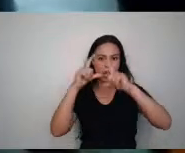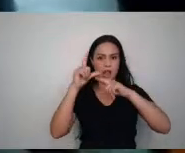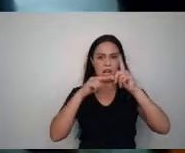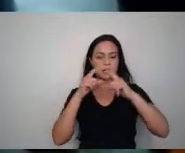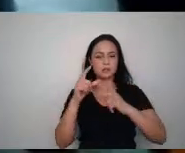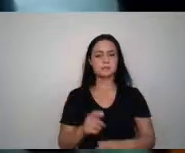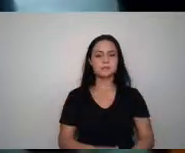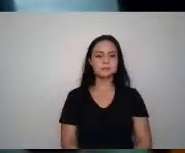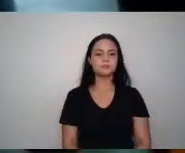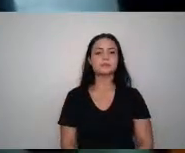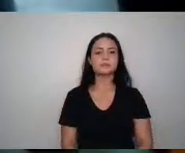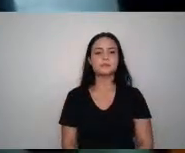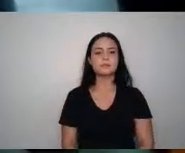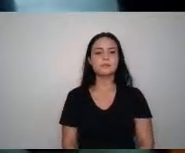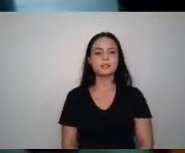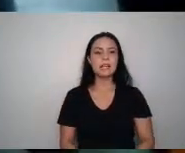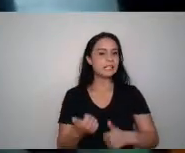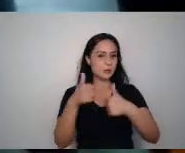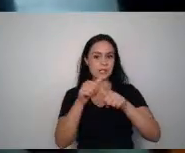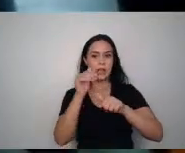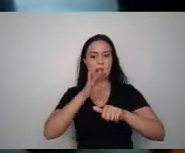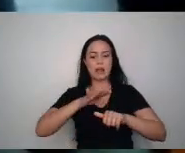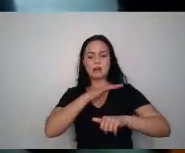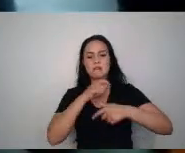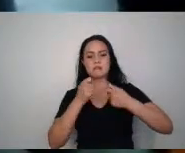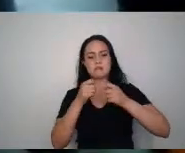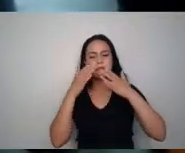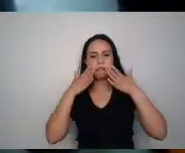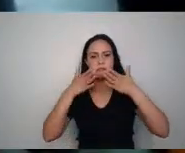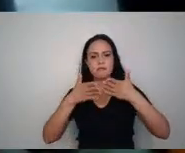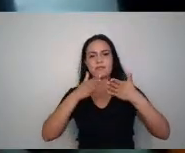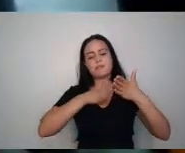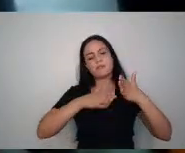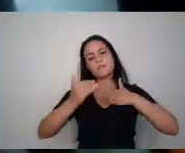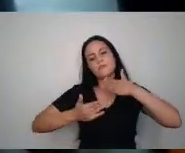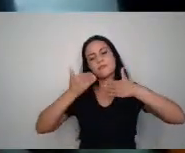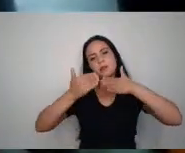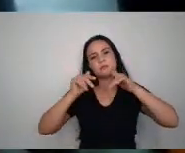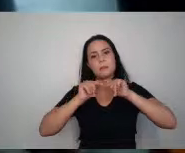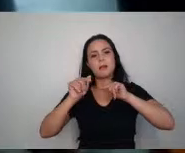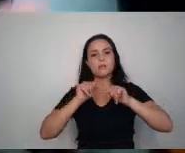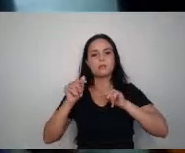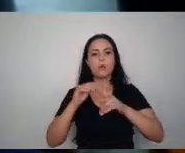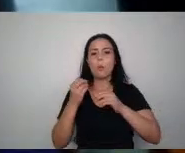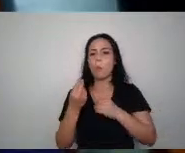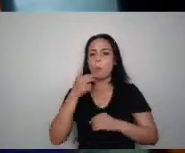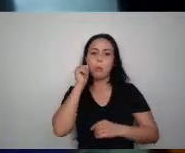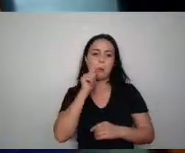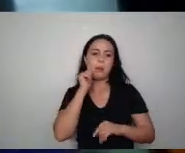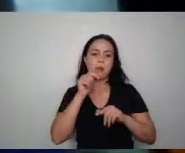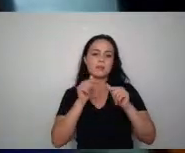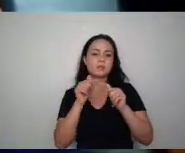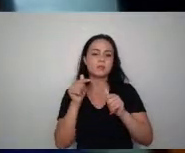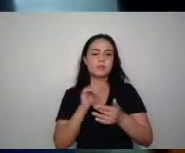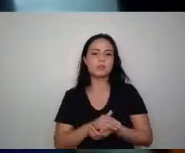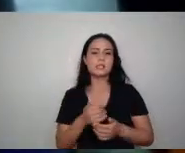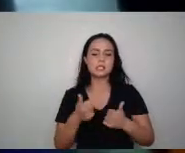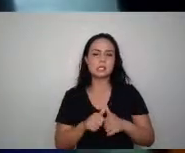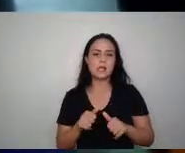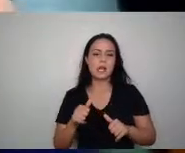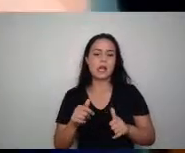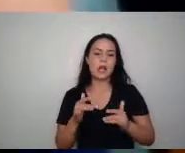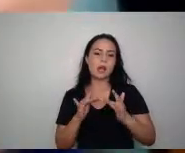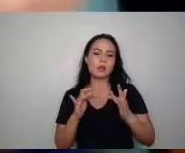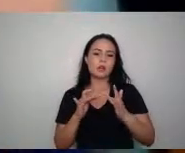assessment, they're not necessarily connected to the performance of the worker. It might